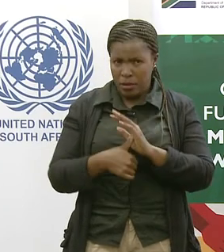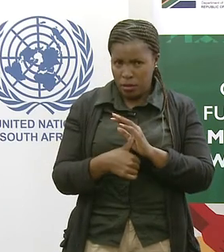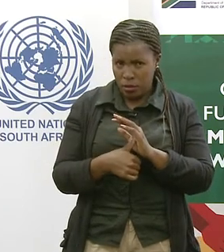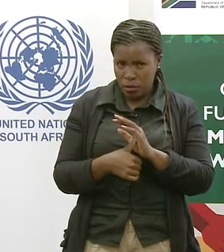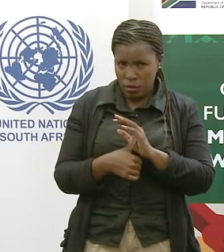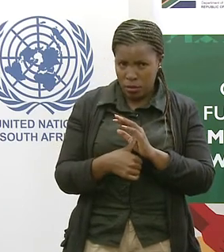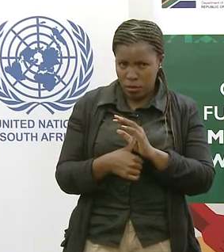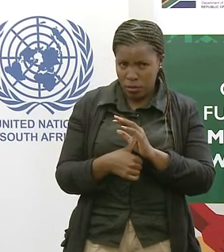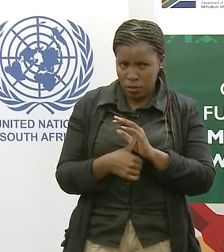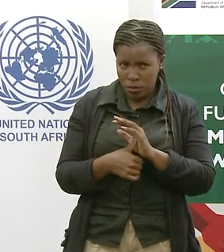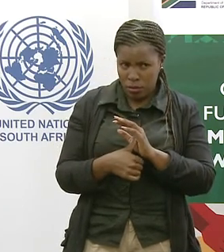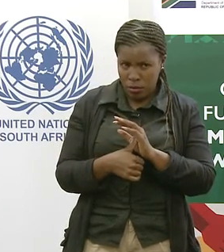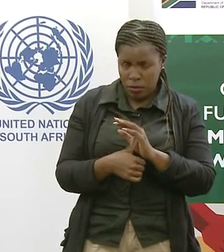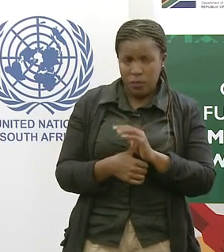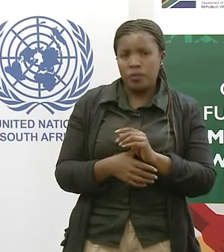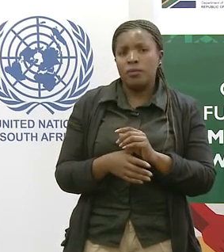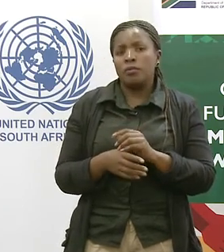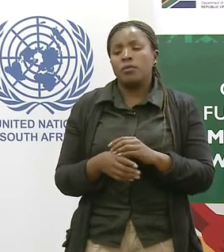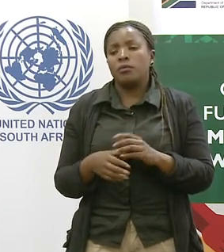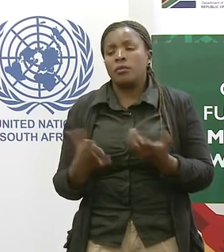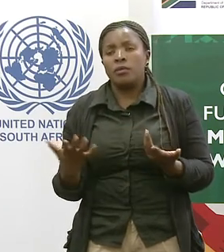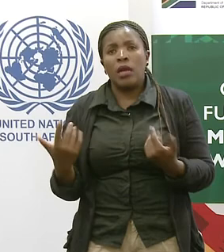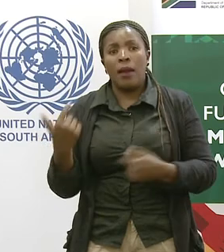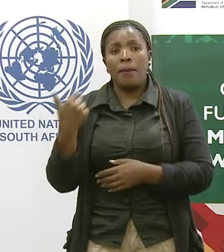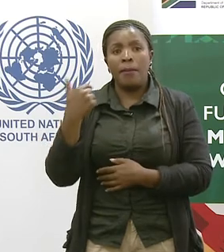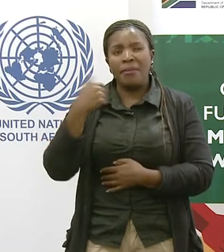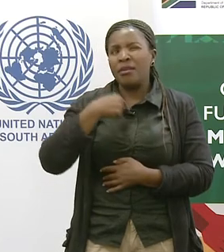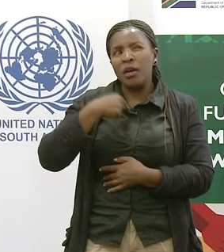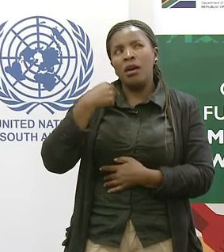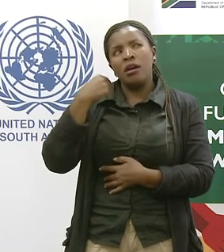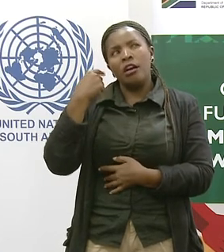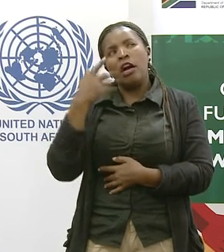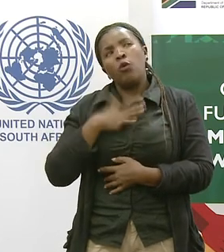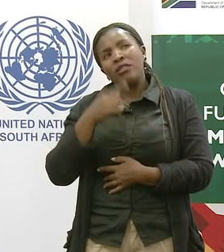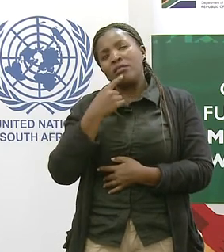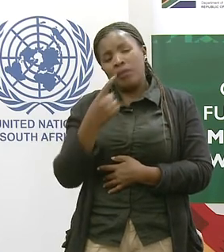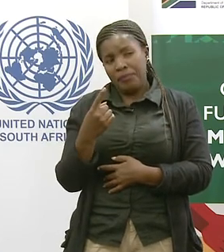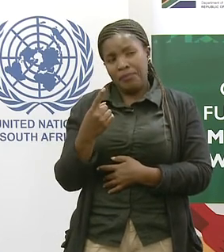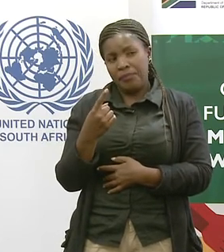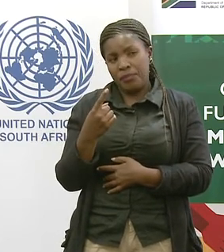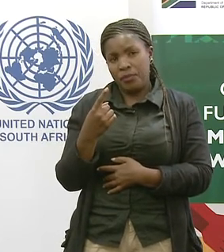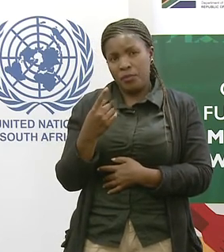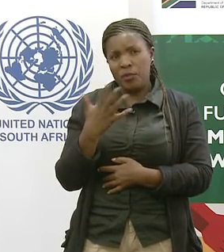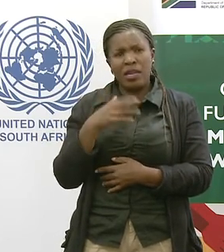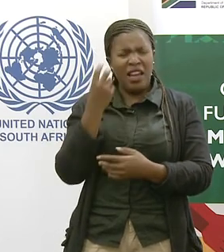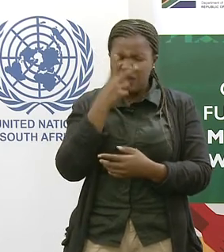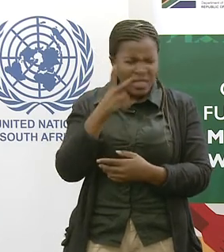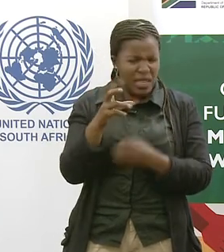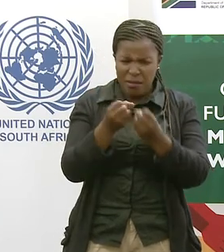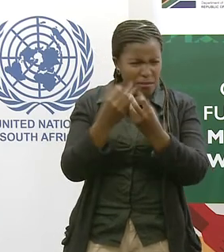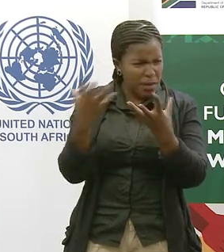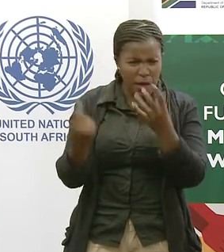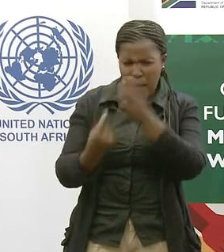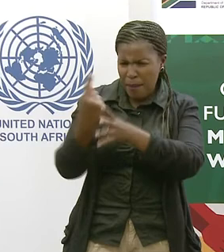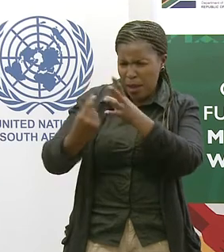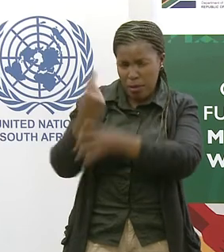say, you know, as a person who sort of has watched the space and has been part of it in different ways,